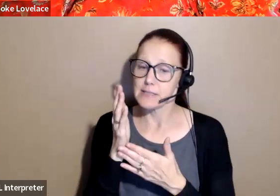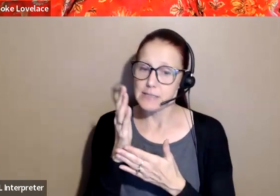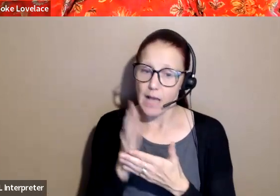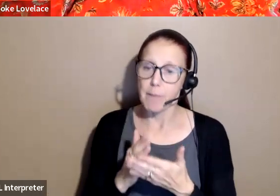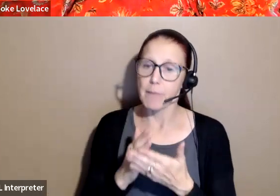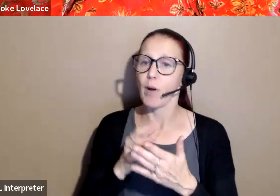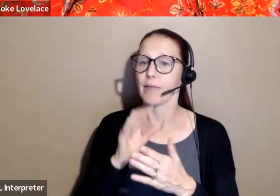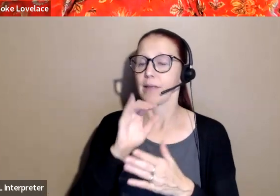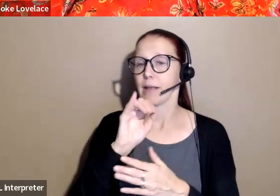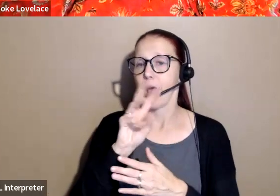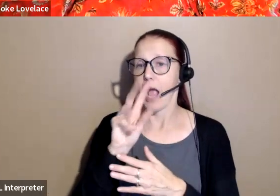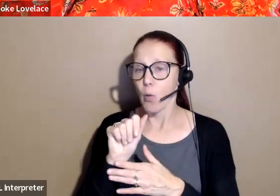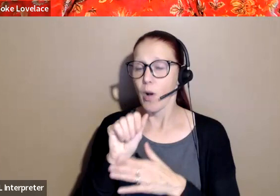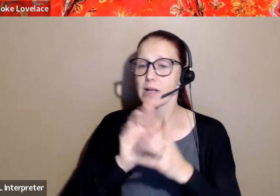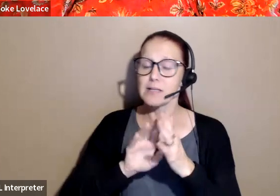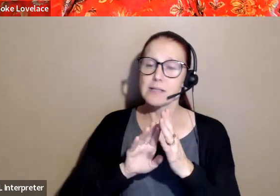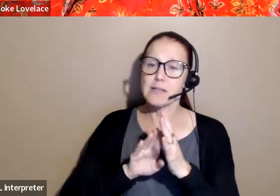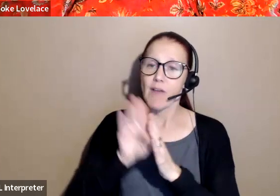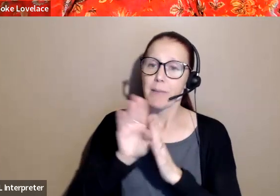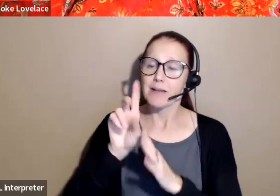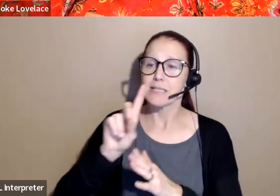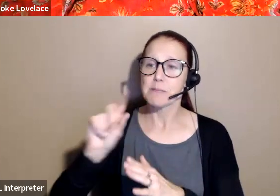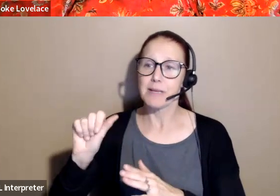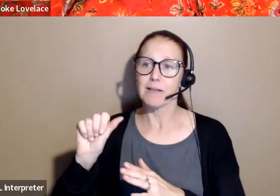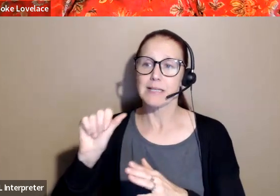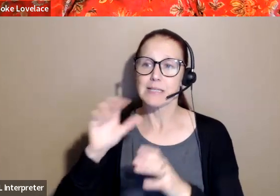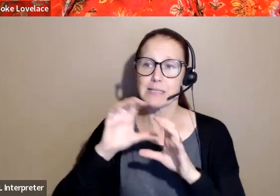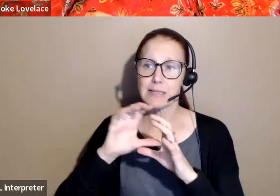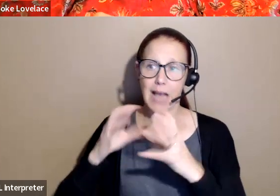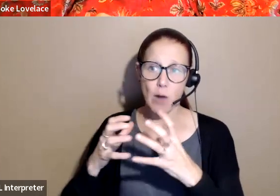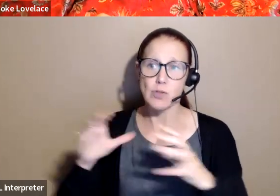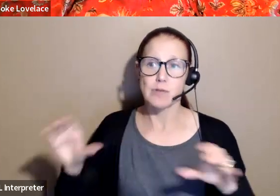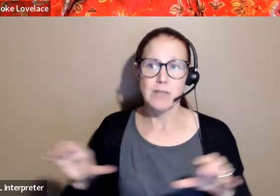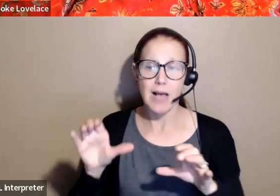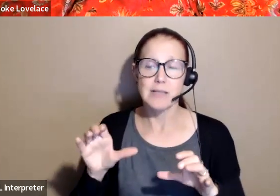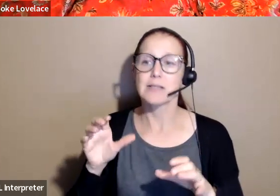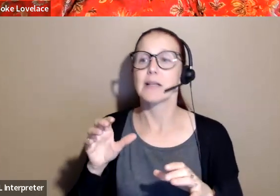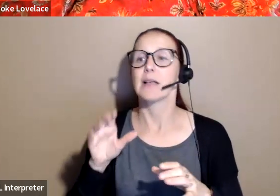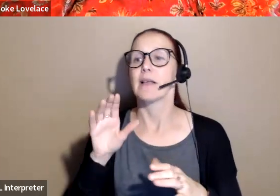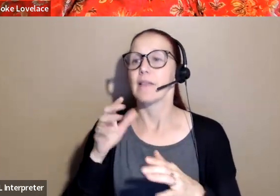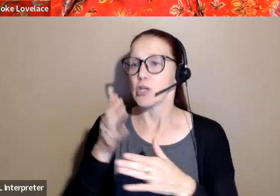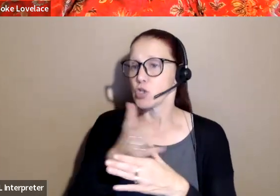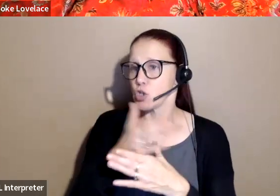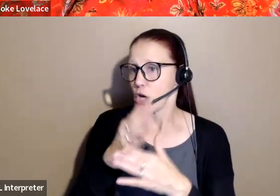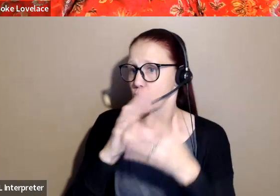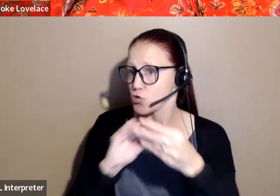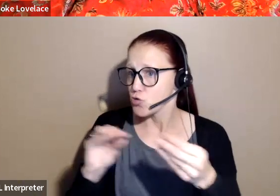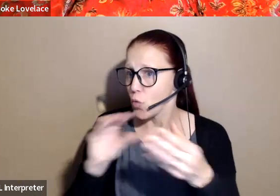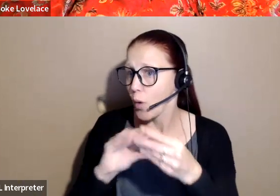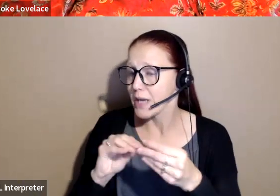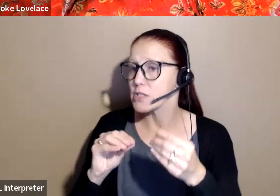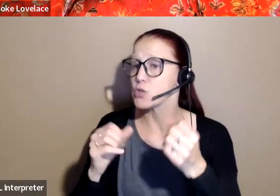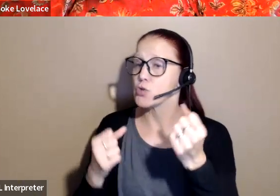Iowa Developmental Disabilities Council does in their legislative priorities is they share stories to show and back up